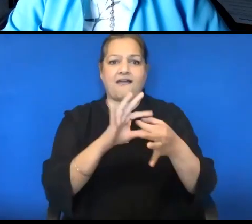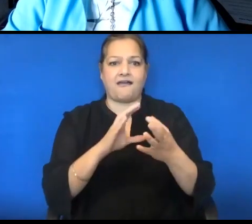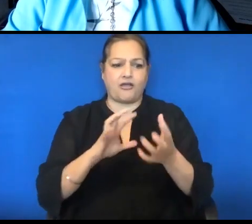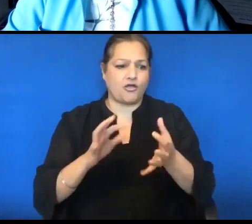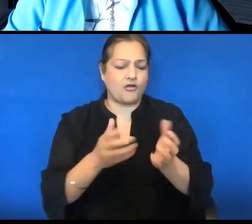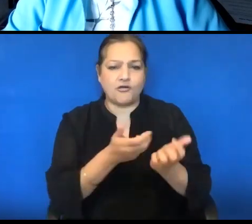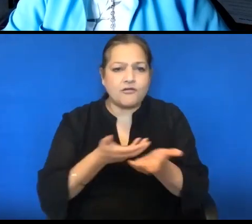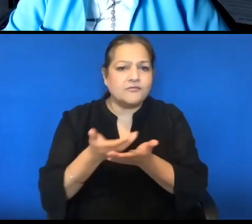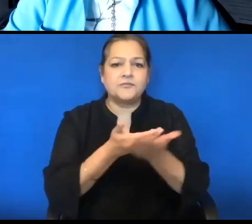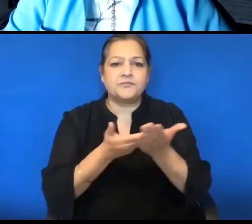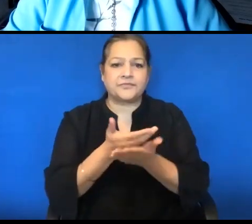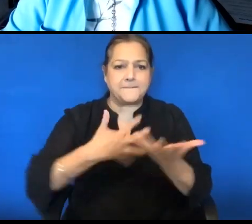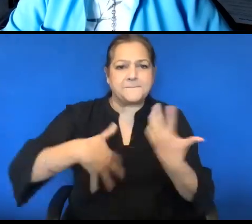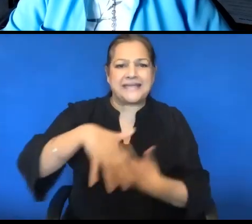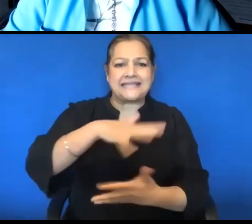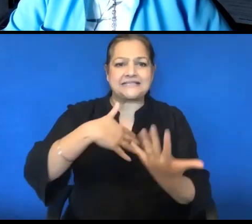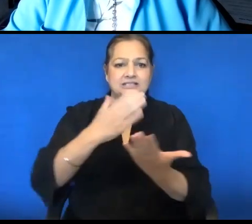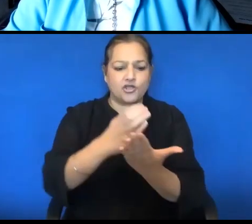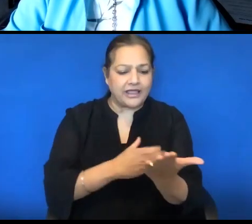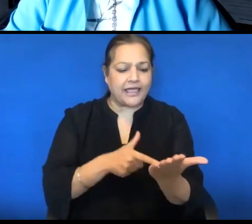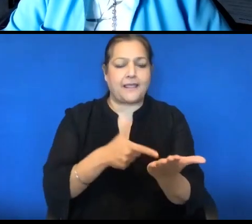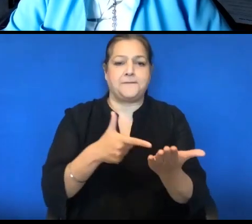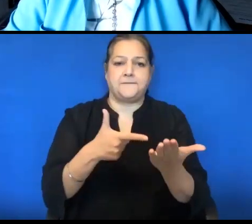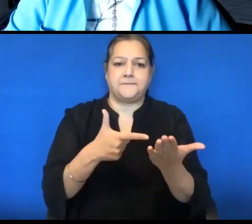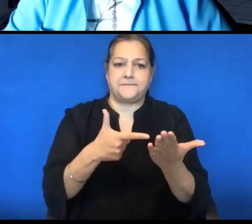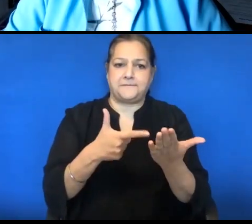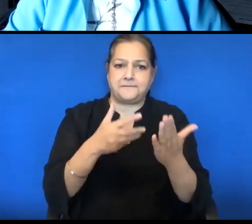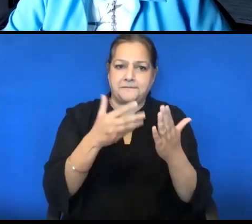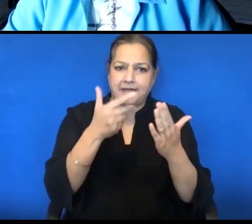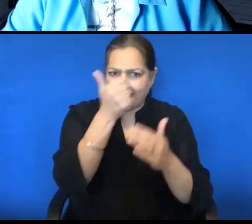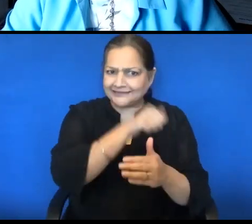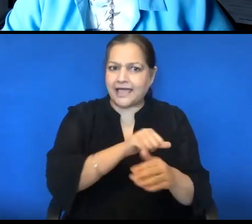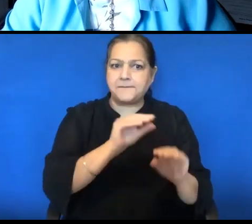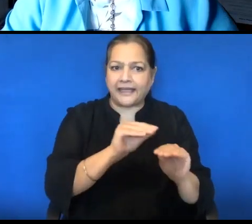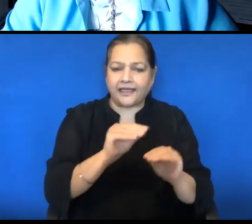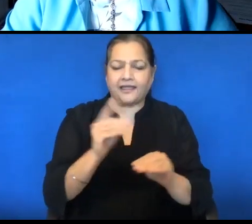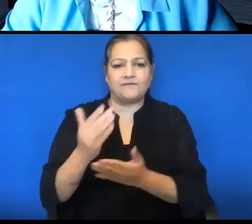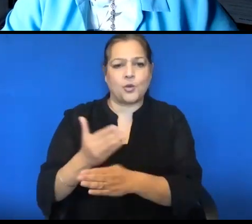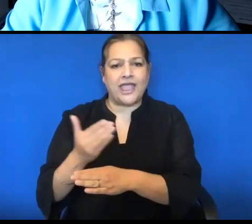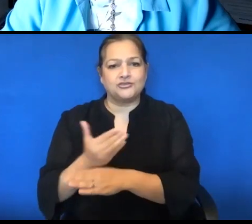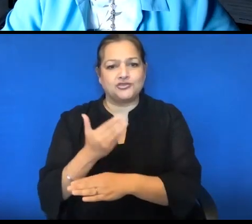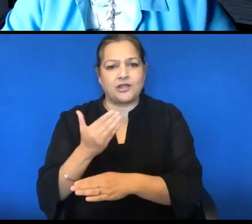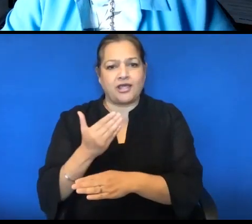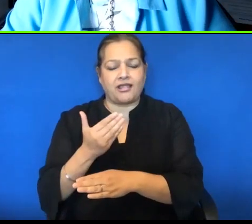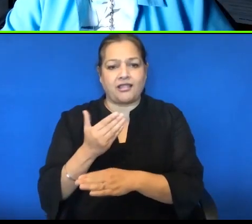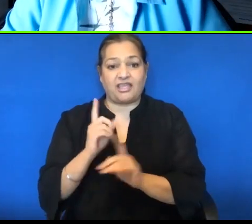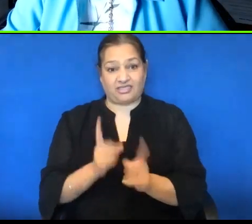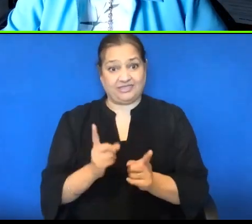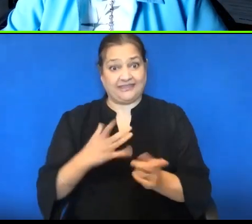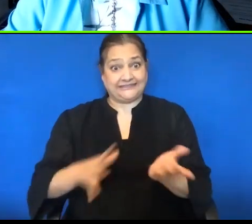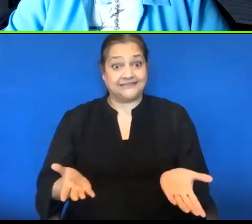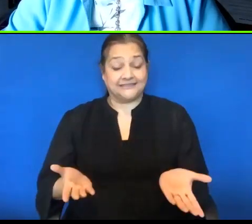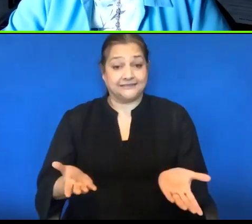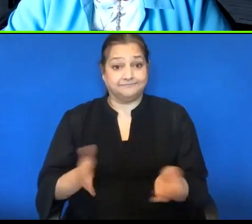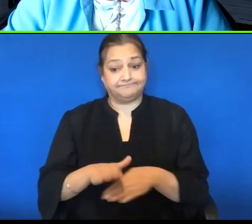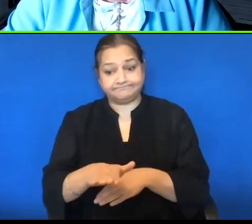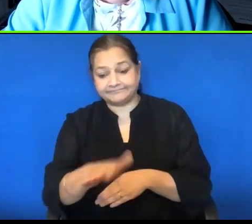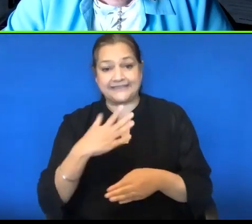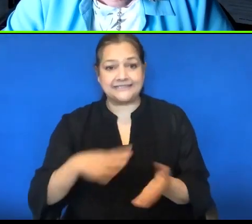mixed curriculum of vocational and academic. And that is what we need. That's why I talk